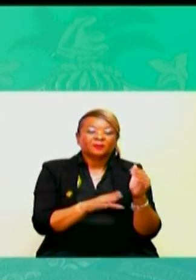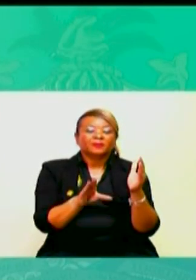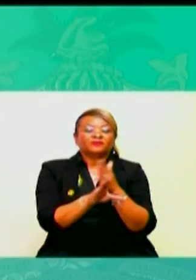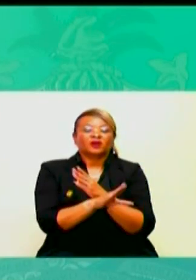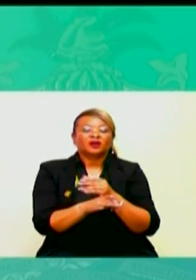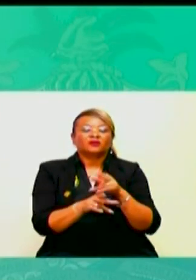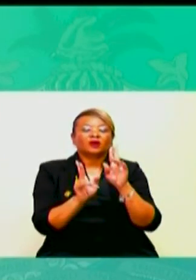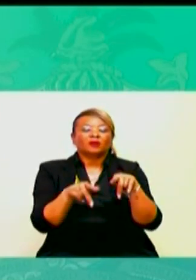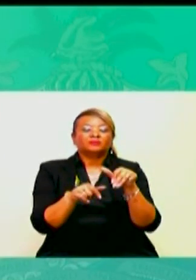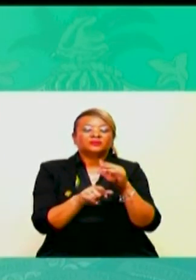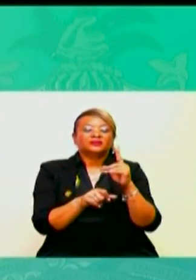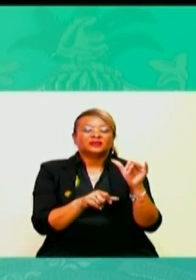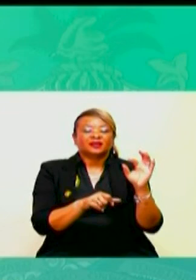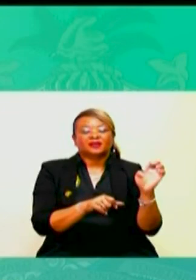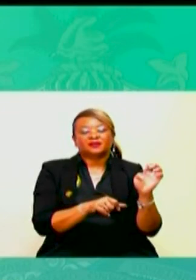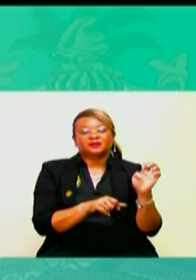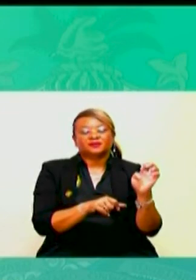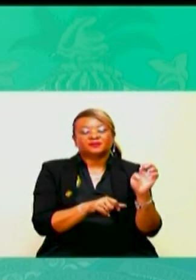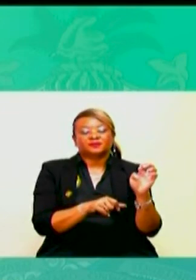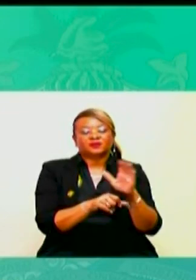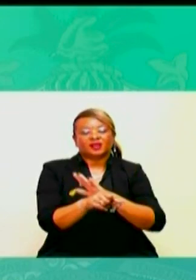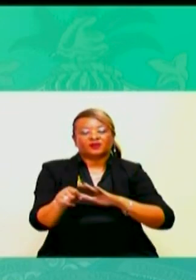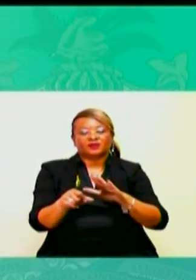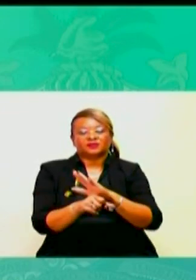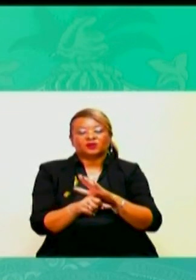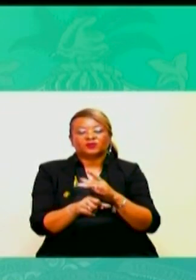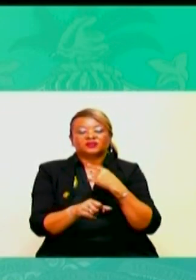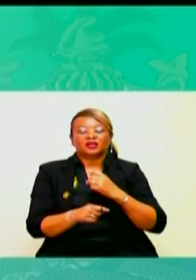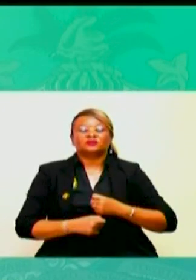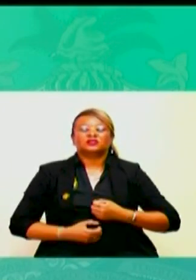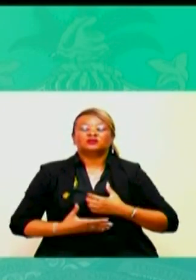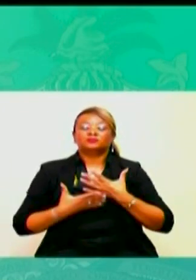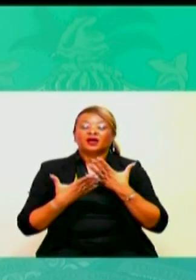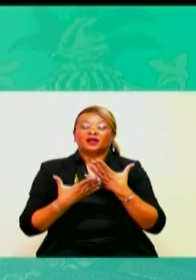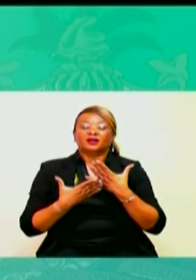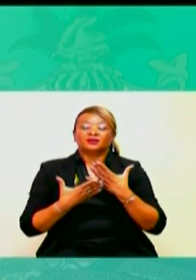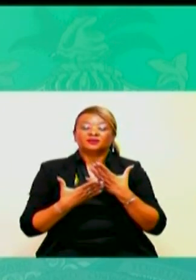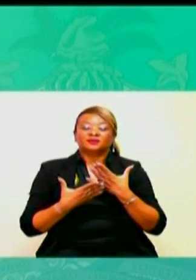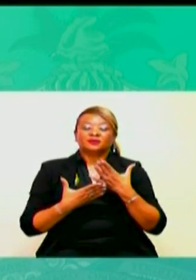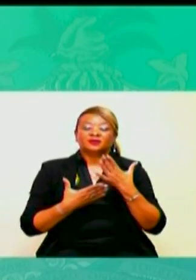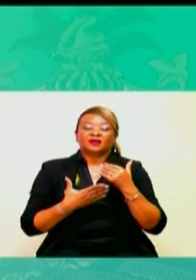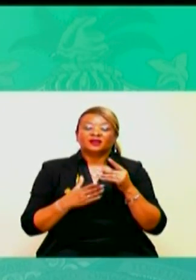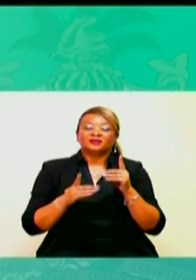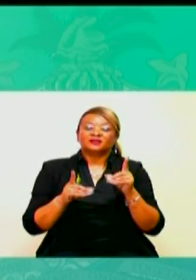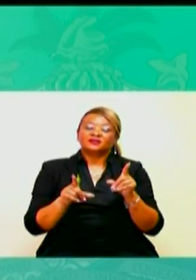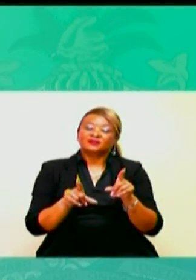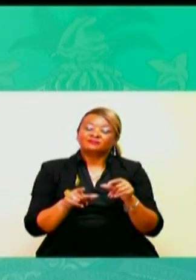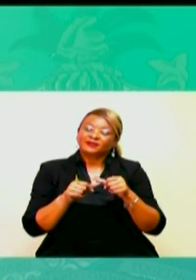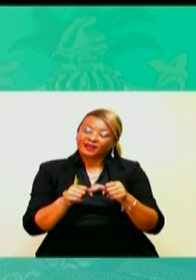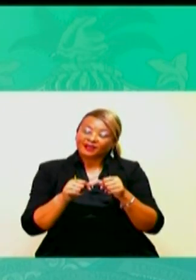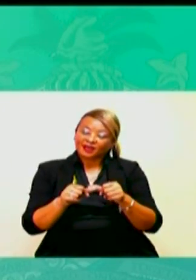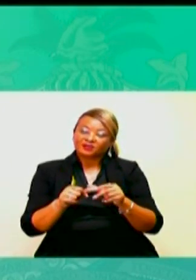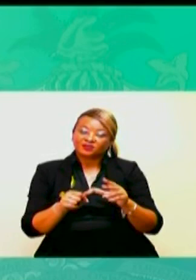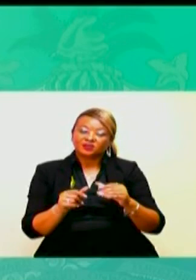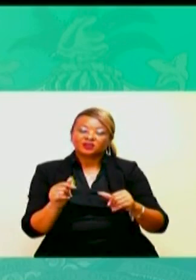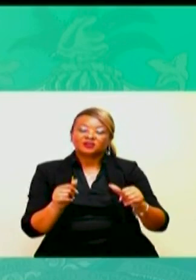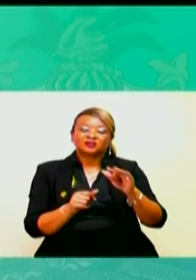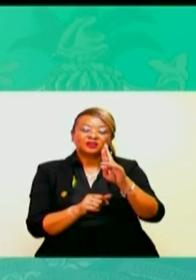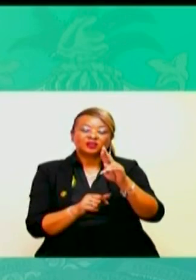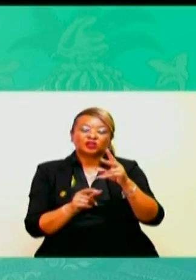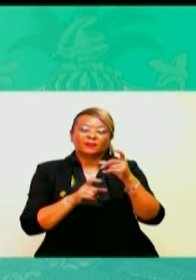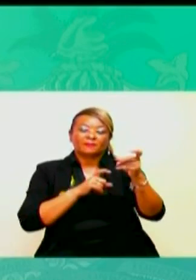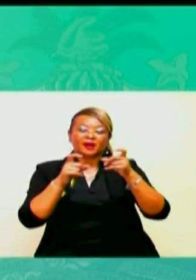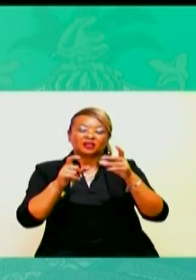give you an update on these areas, I wish to say how inspired I am by the commitment and dedication of the hardworking senior management team and